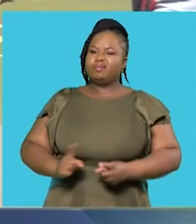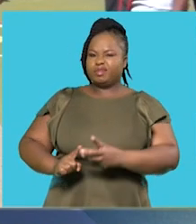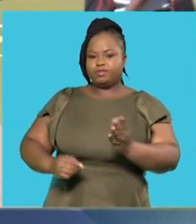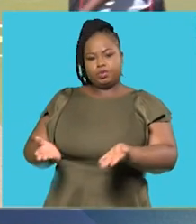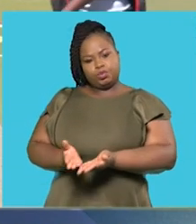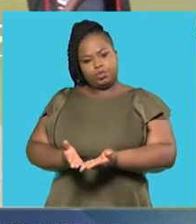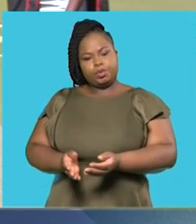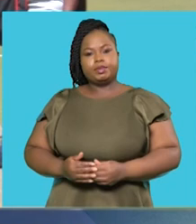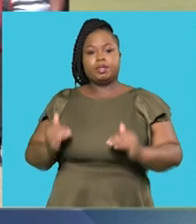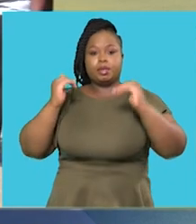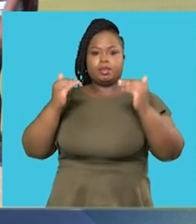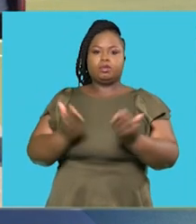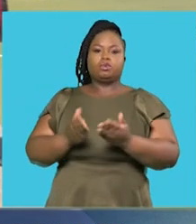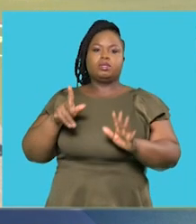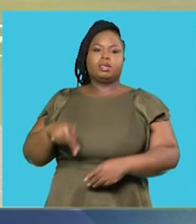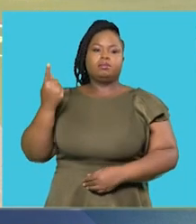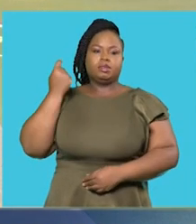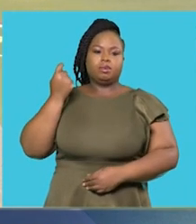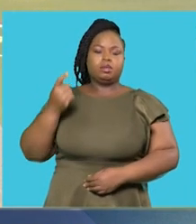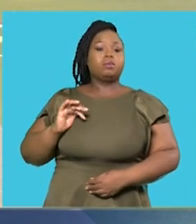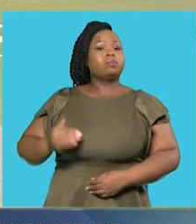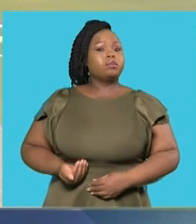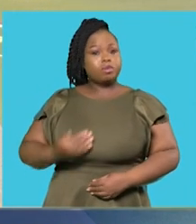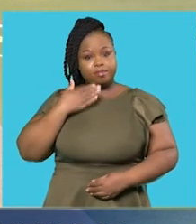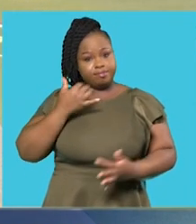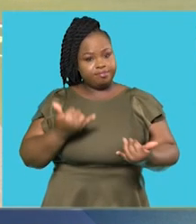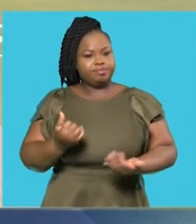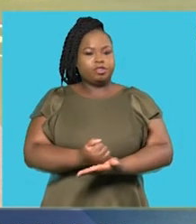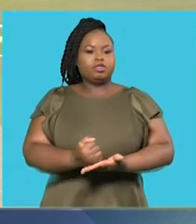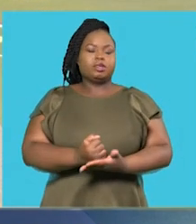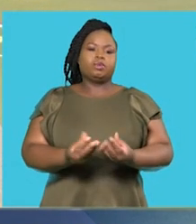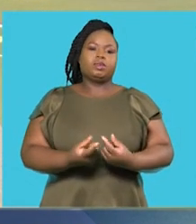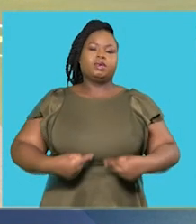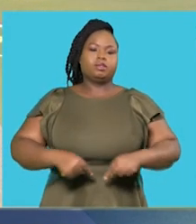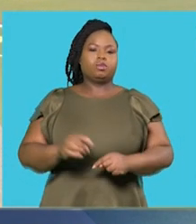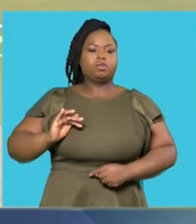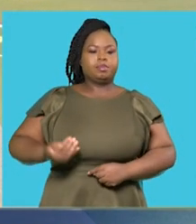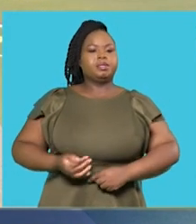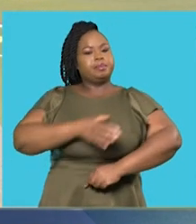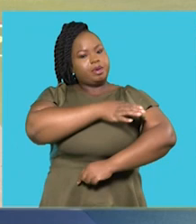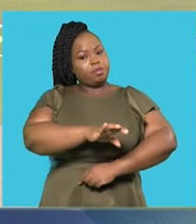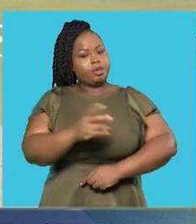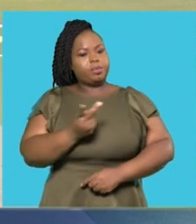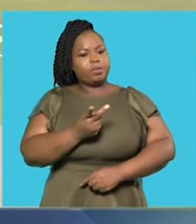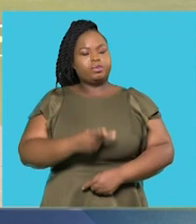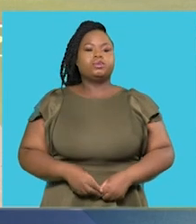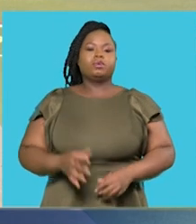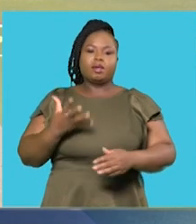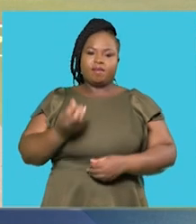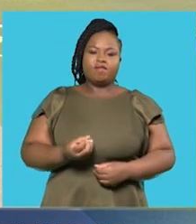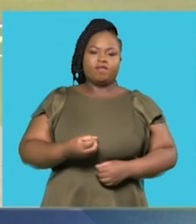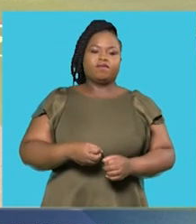schools, high schools around Kliptown. And the women who are currently registered with our school women empowerment, they do have a communal